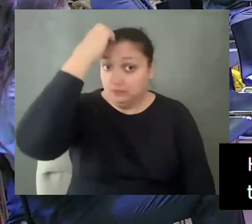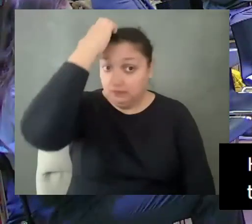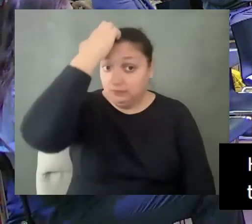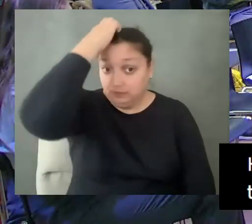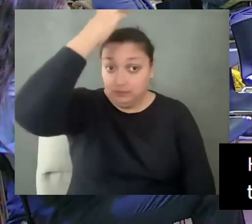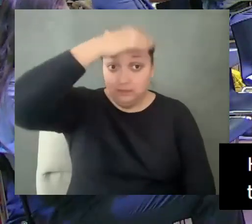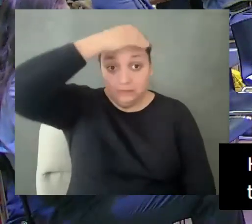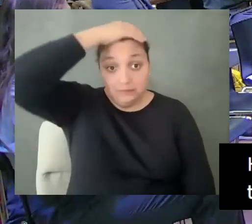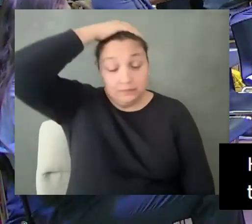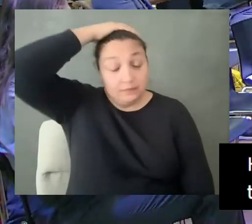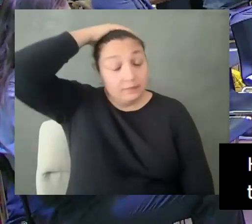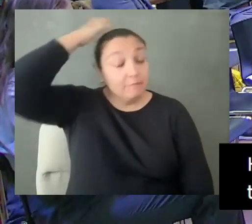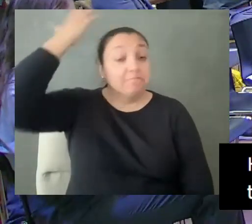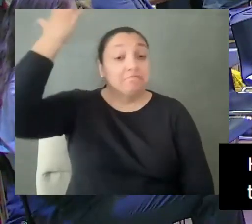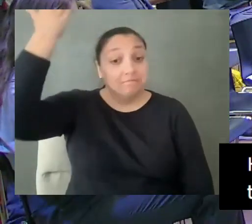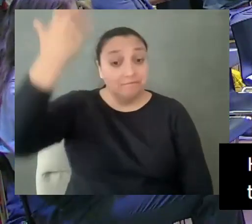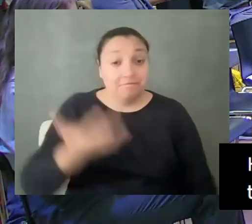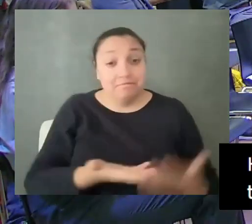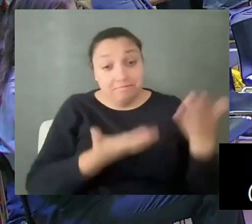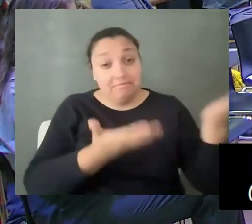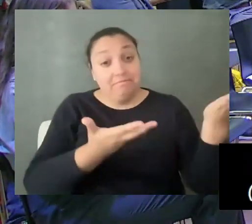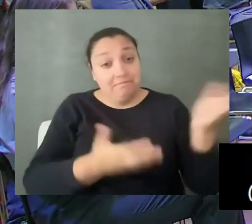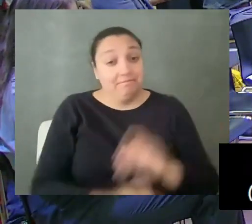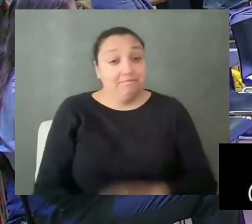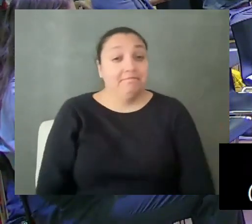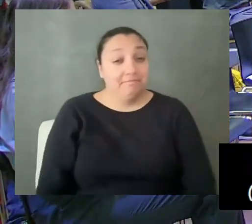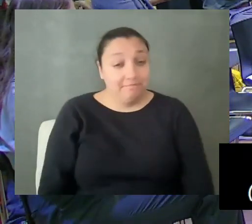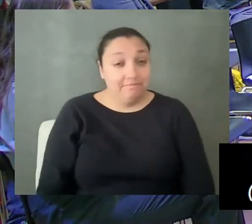How about that? The doctor.